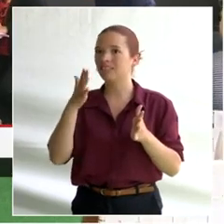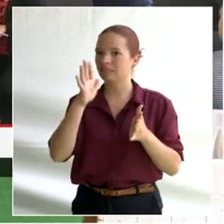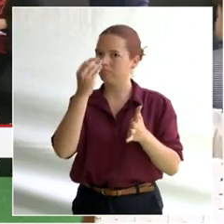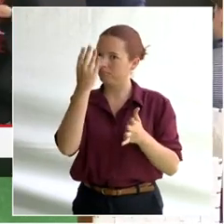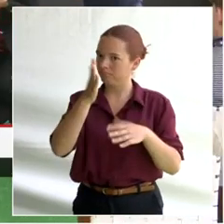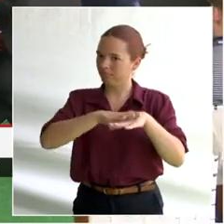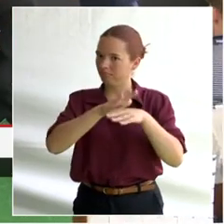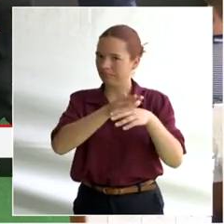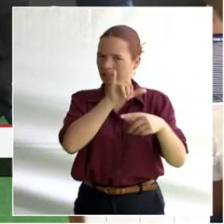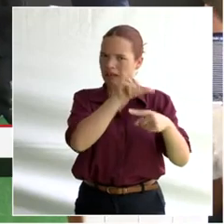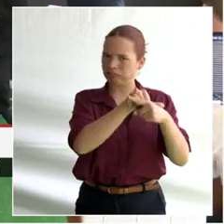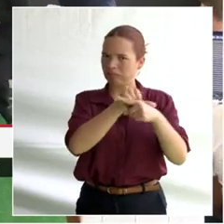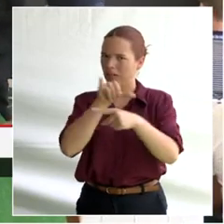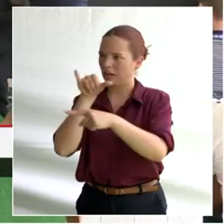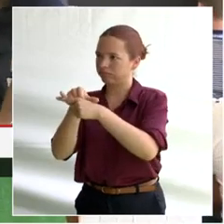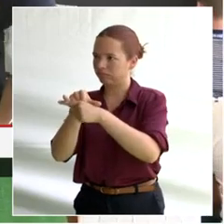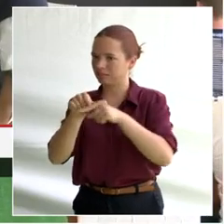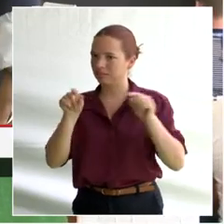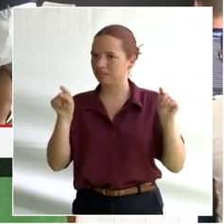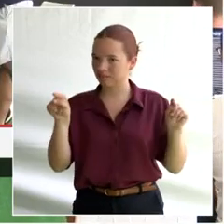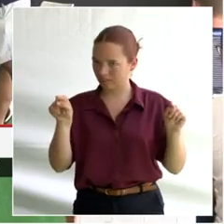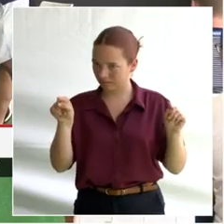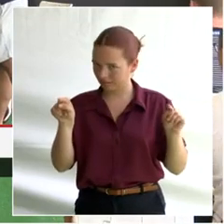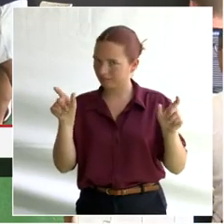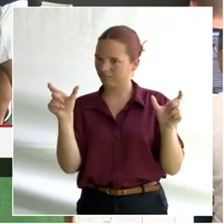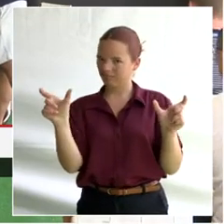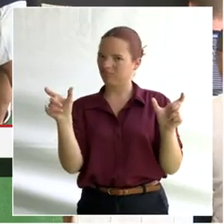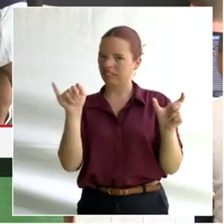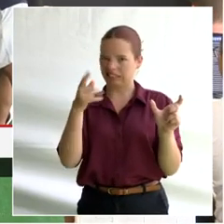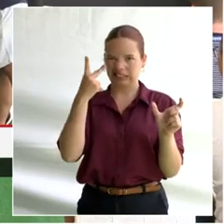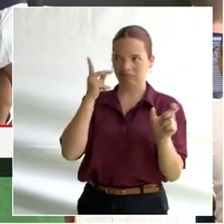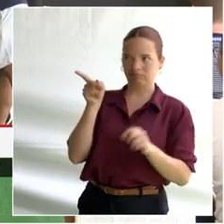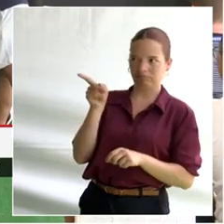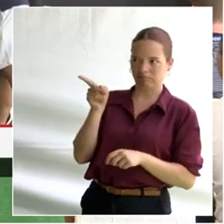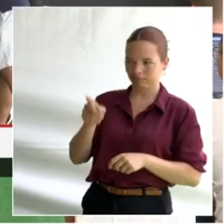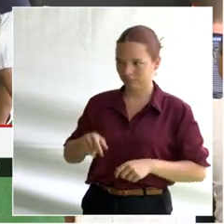All right, so please go ahead and pick up a chip.